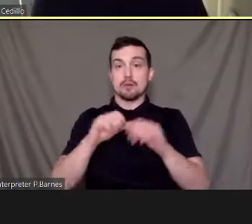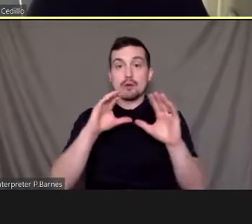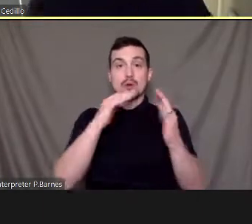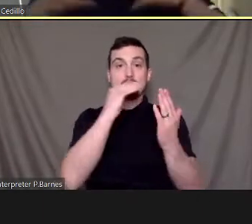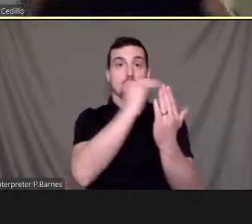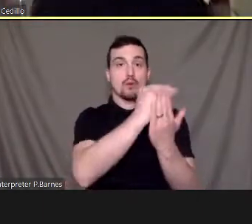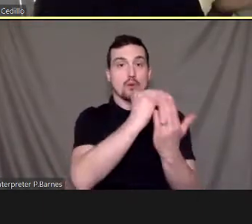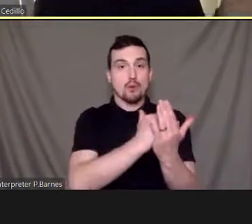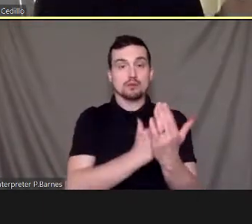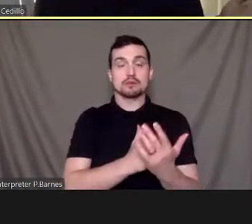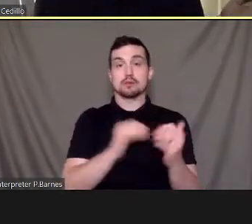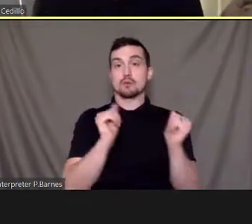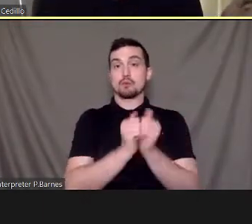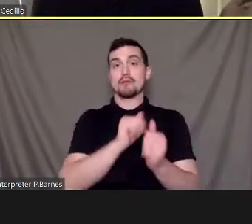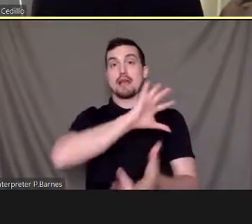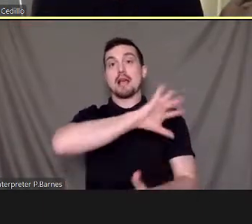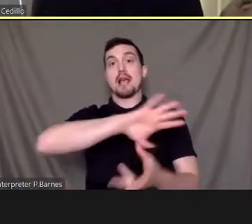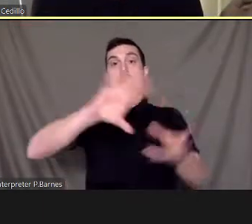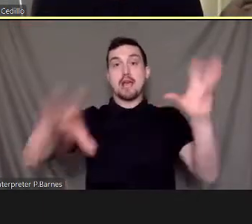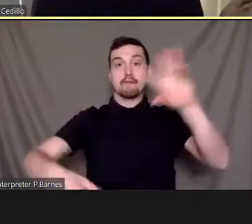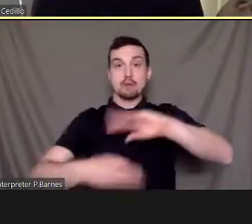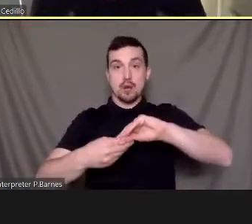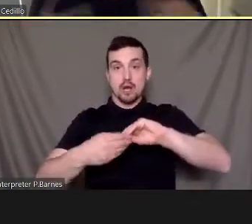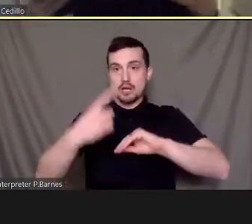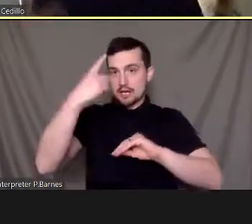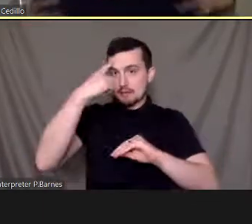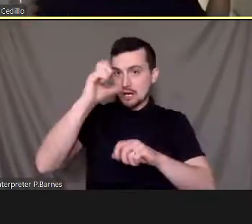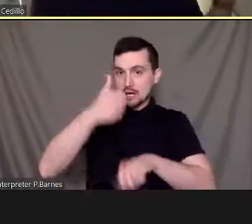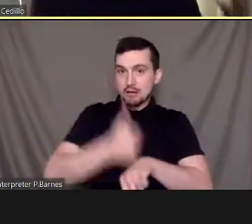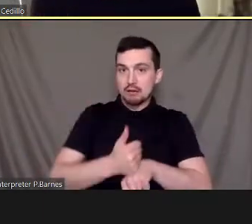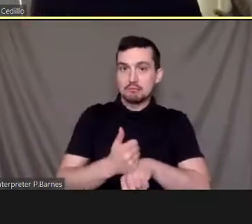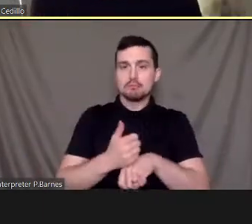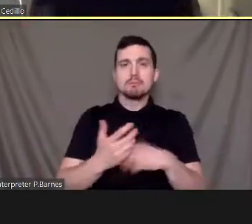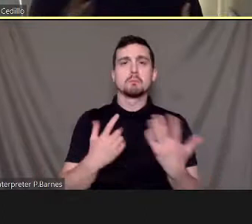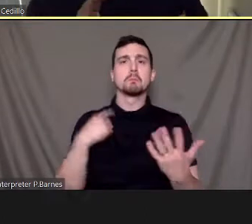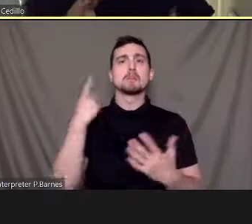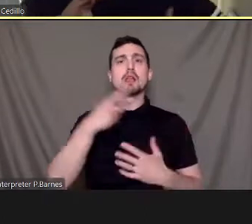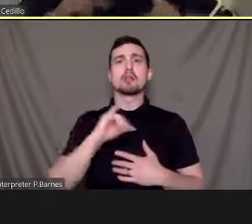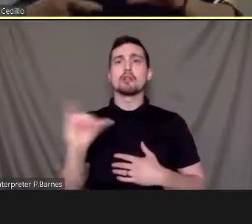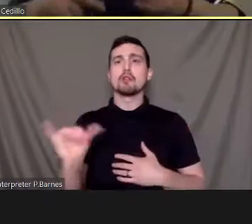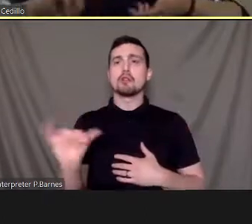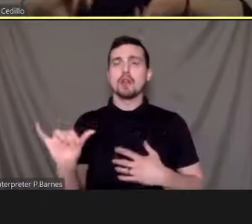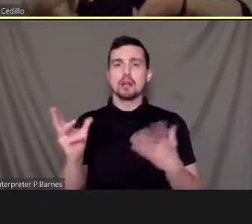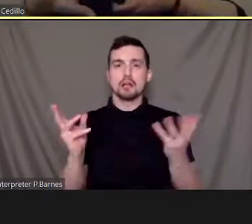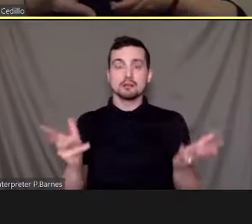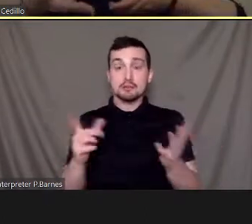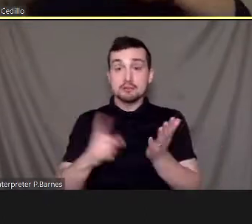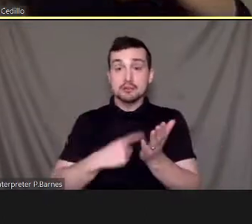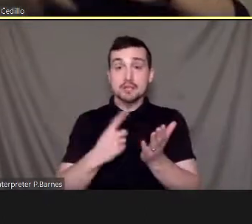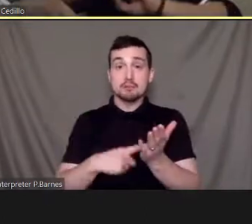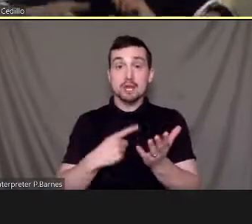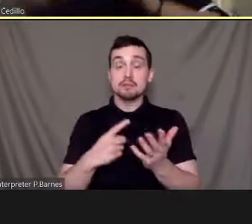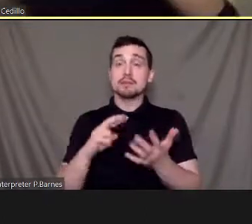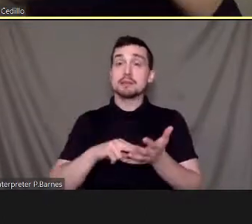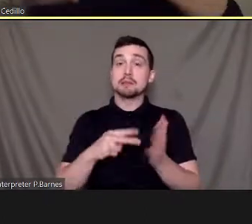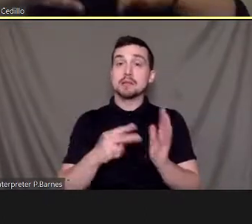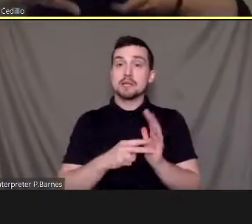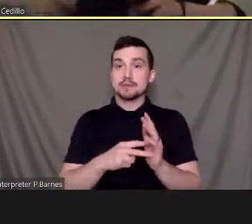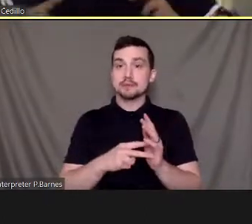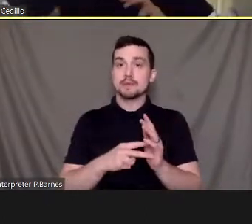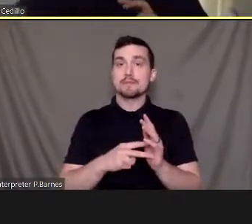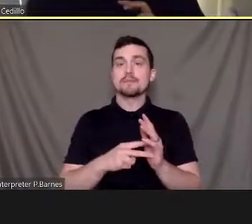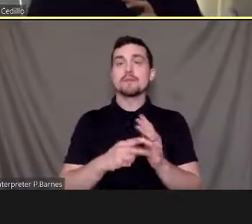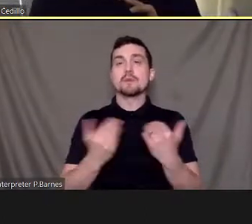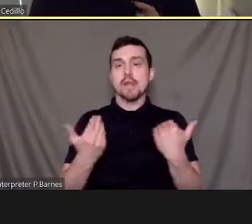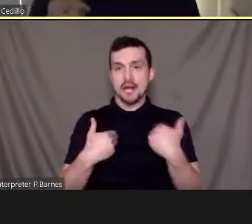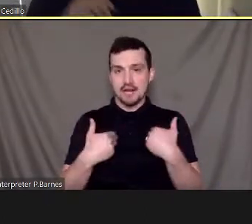lessons with everyone in mind, right? And what would that look like? And it kind of sometimes will mean that we turn the